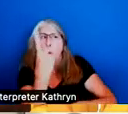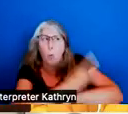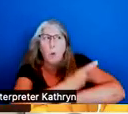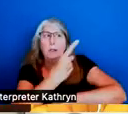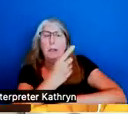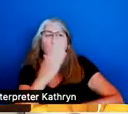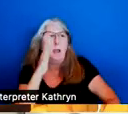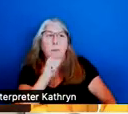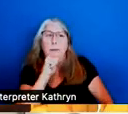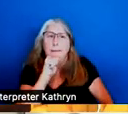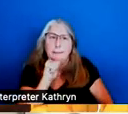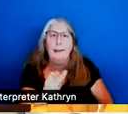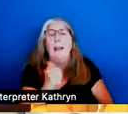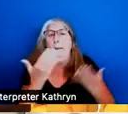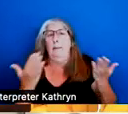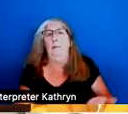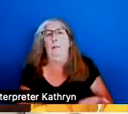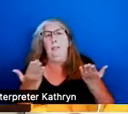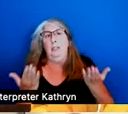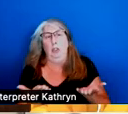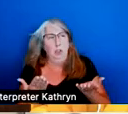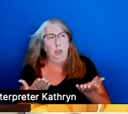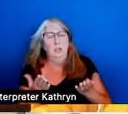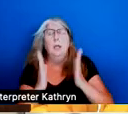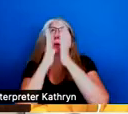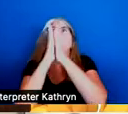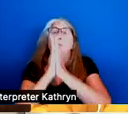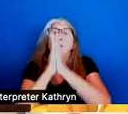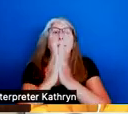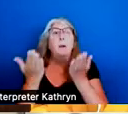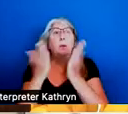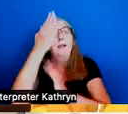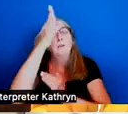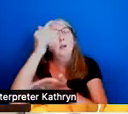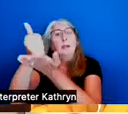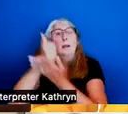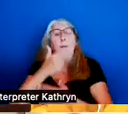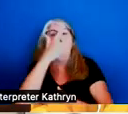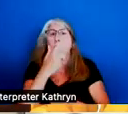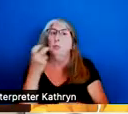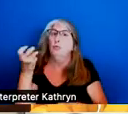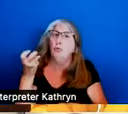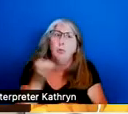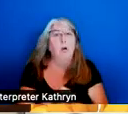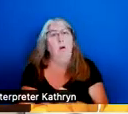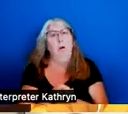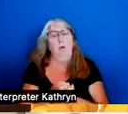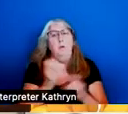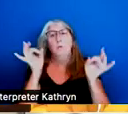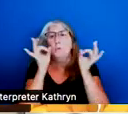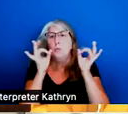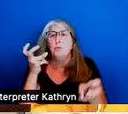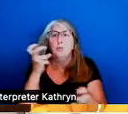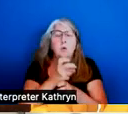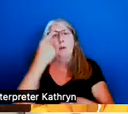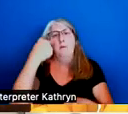would not be here, and I would pray and ask God to help me because it was very hard. It was so hard for